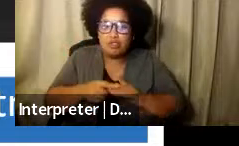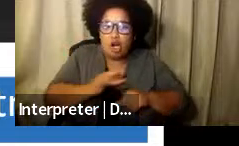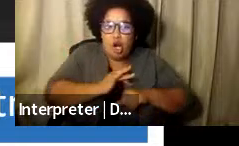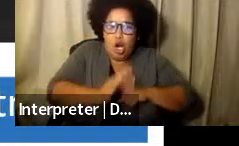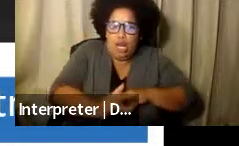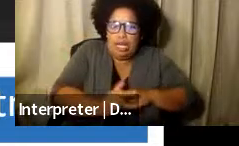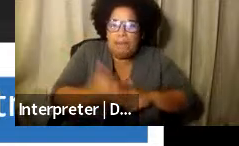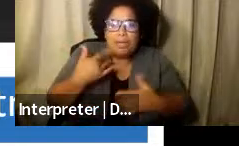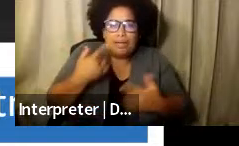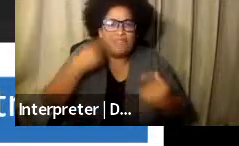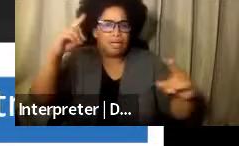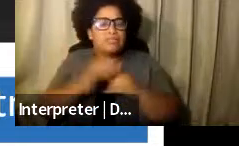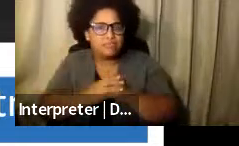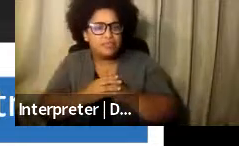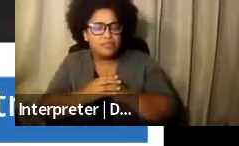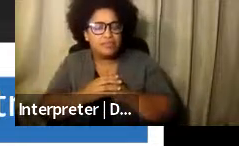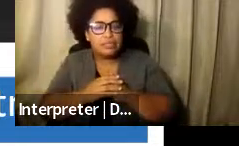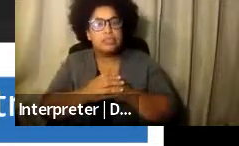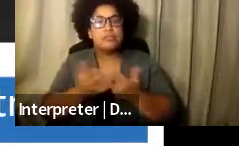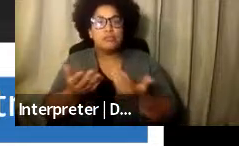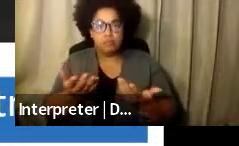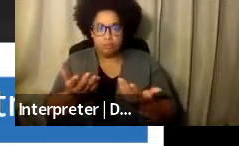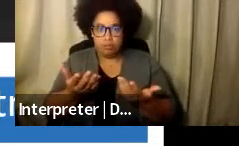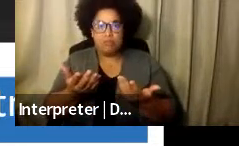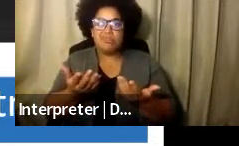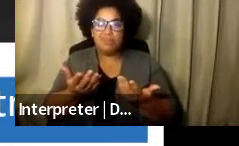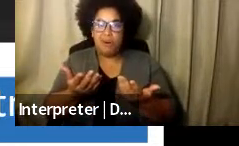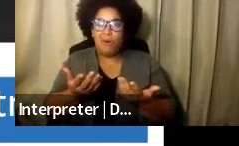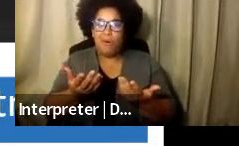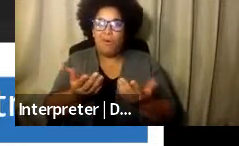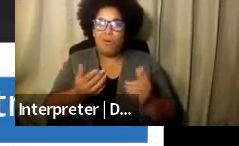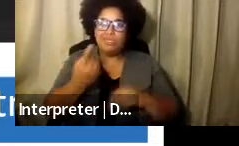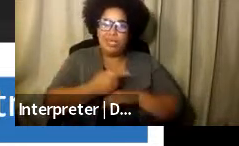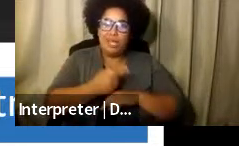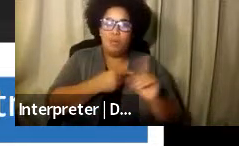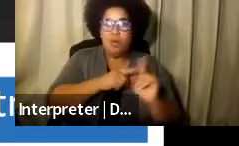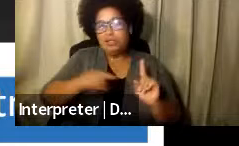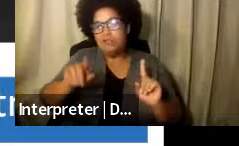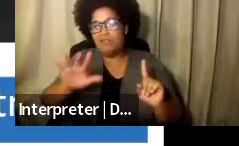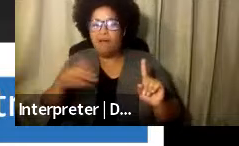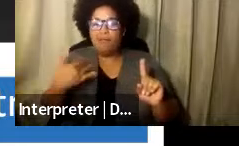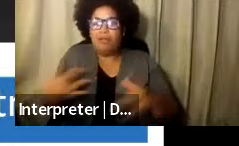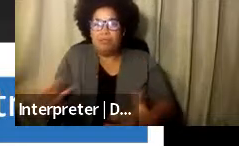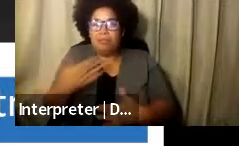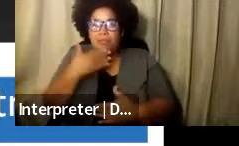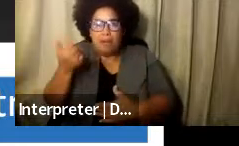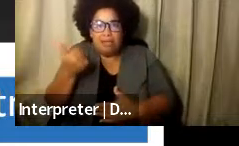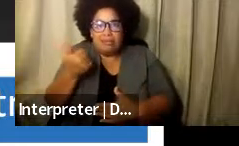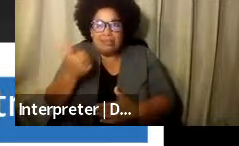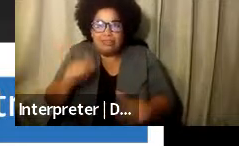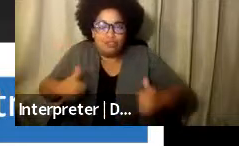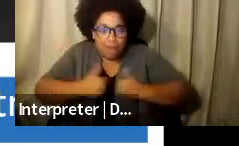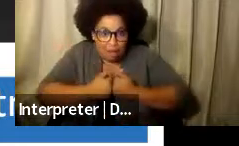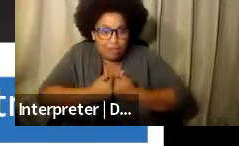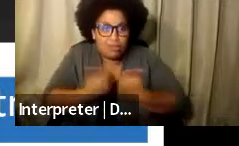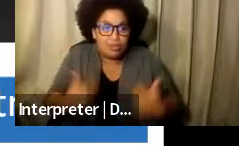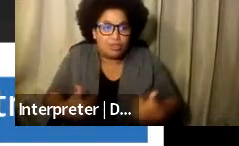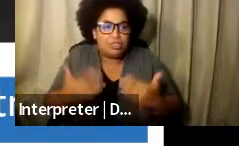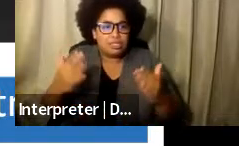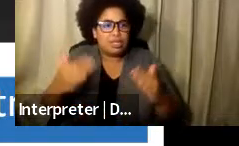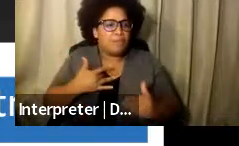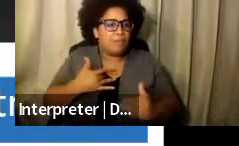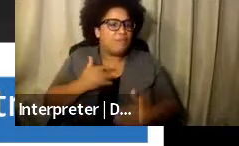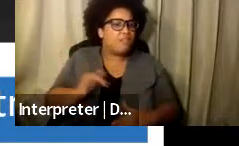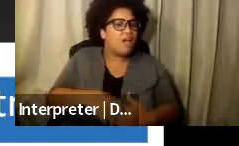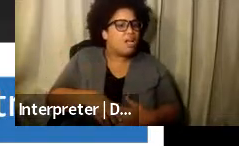early. So these are some serious challenges that we have. Some people are concerned about the side